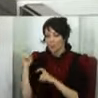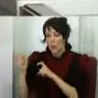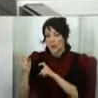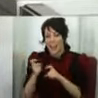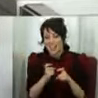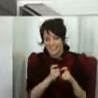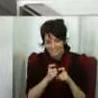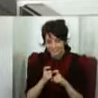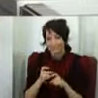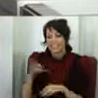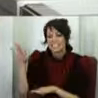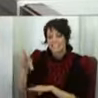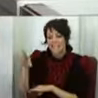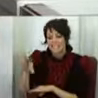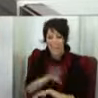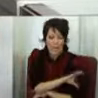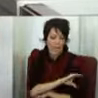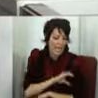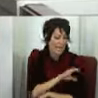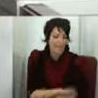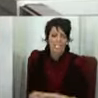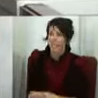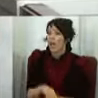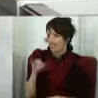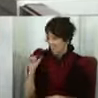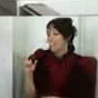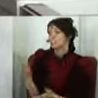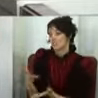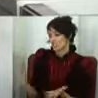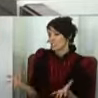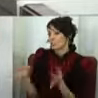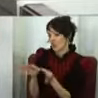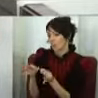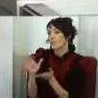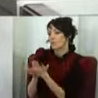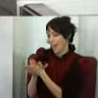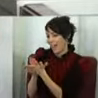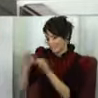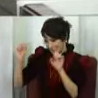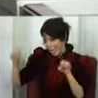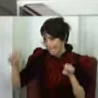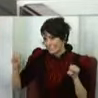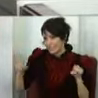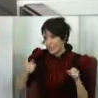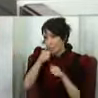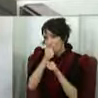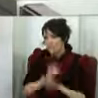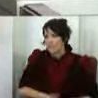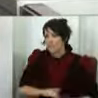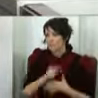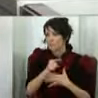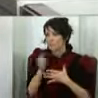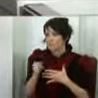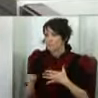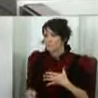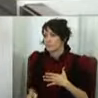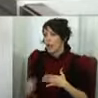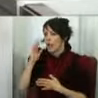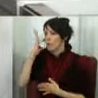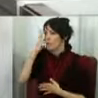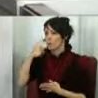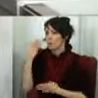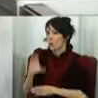Clinic. Absolutely, that deserves applause. Blessed with so much, a beautiful choir